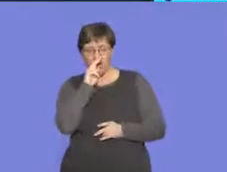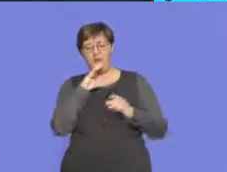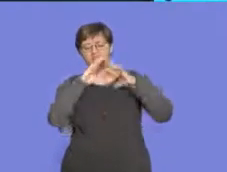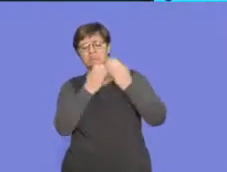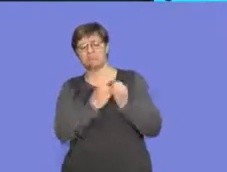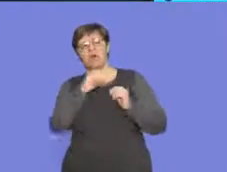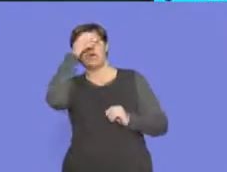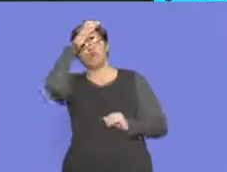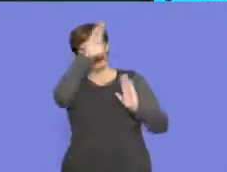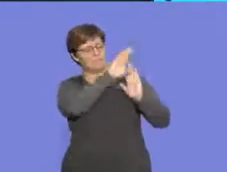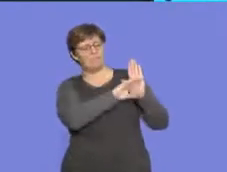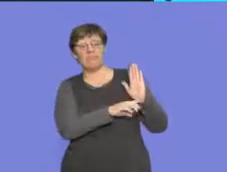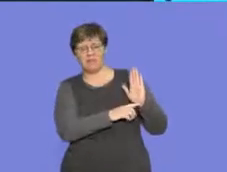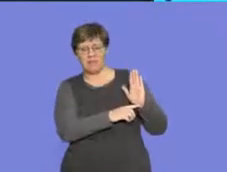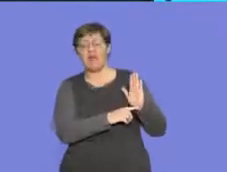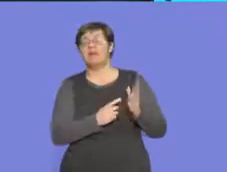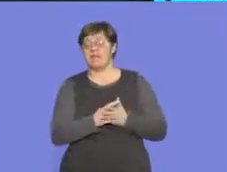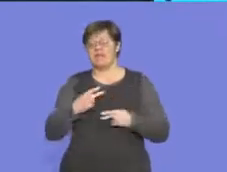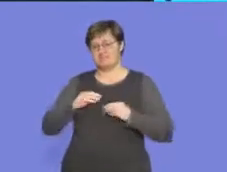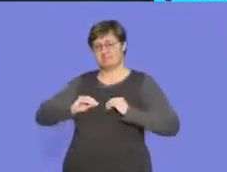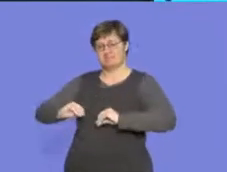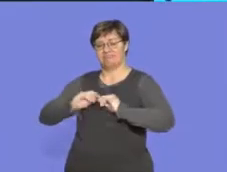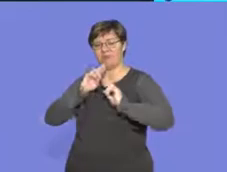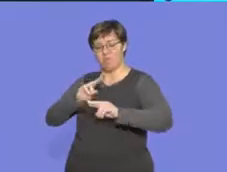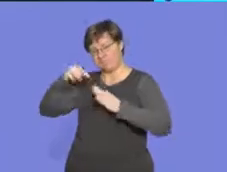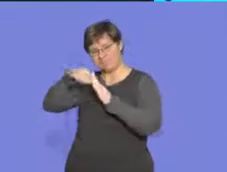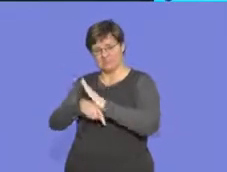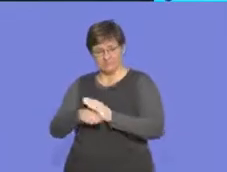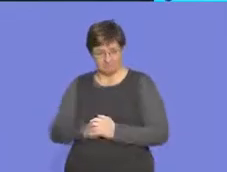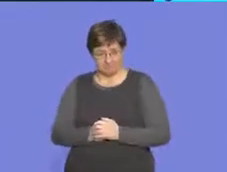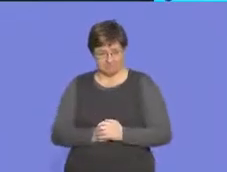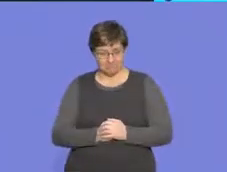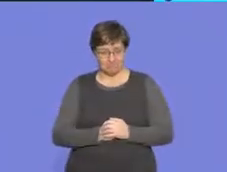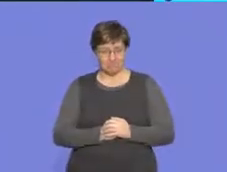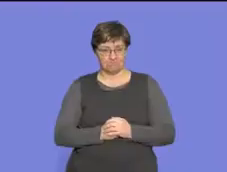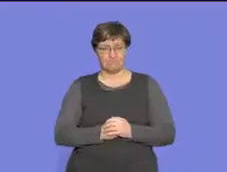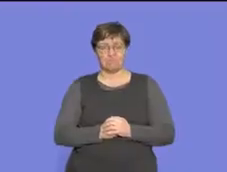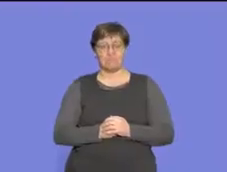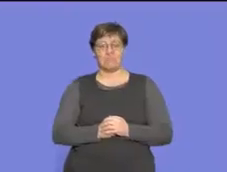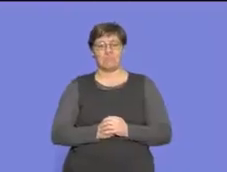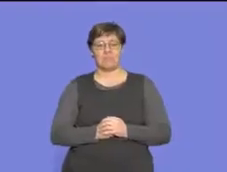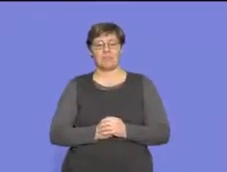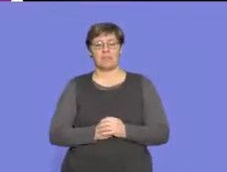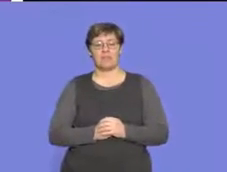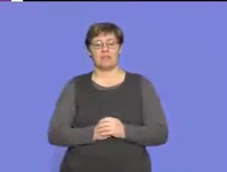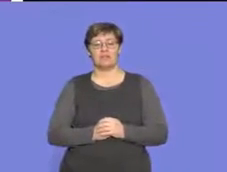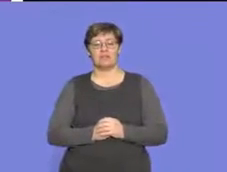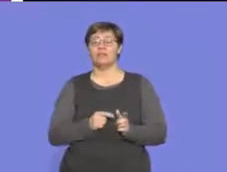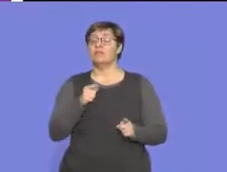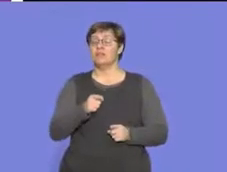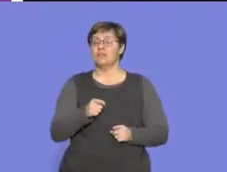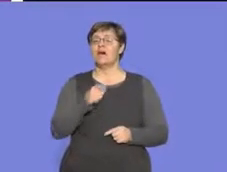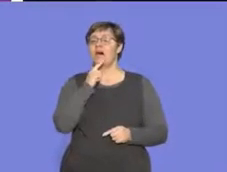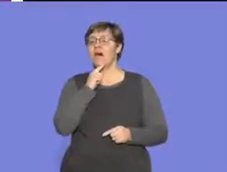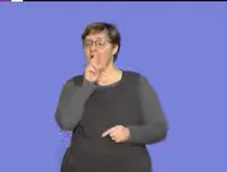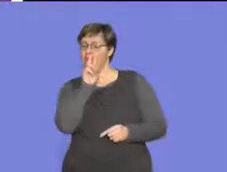concepts in our lesson before we move on to getting a detail of what the different biomes are. So as we wrap this lesson